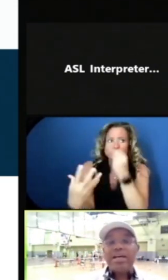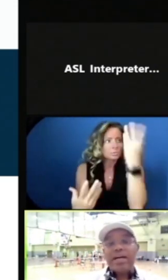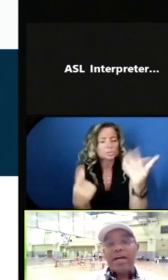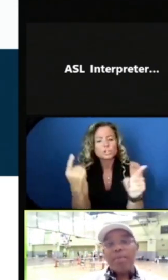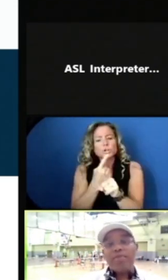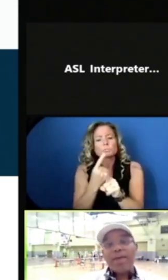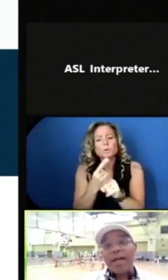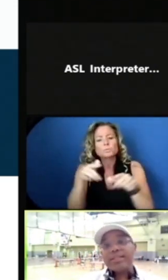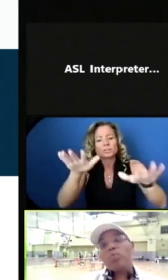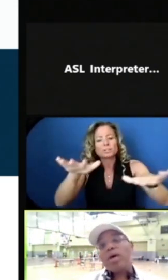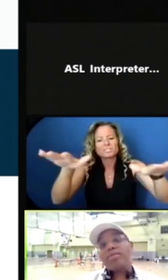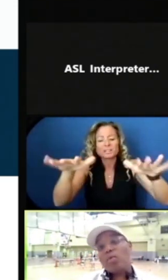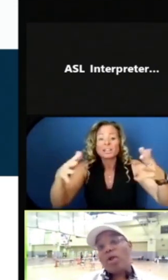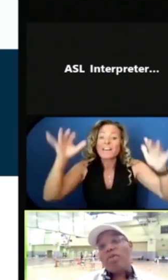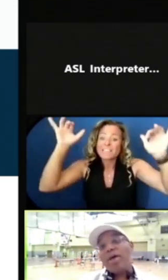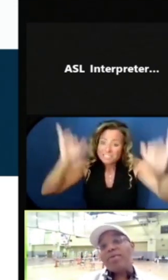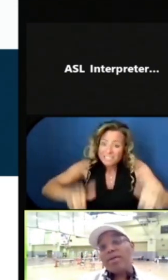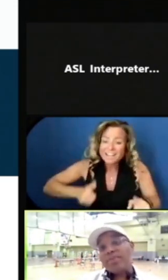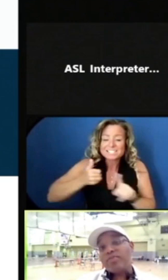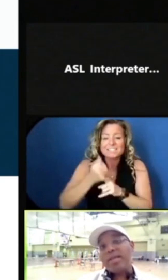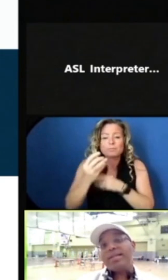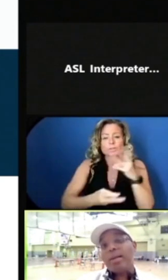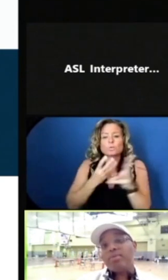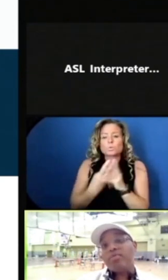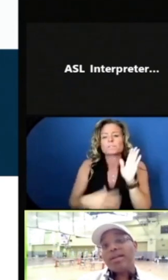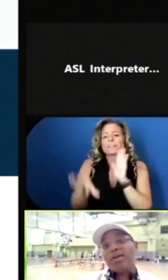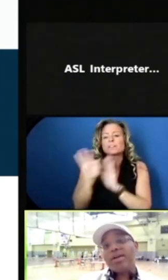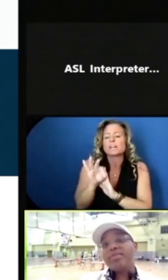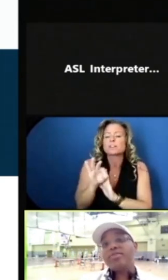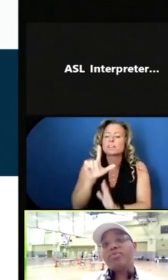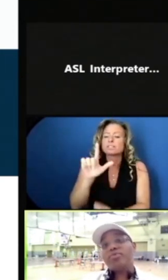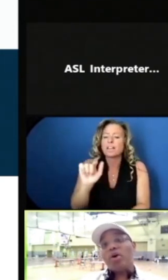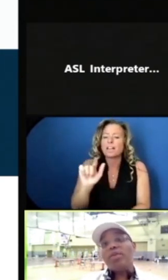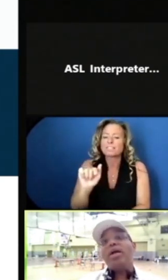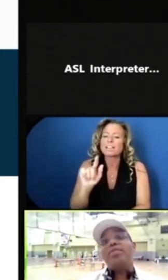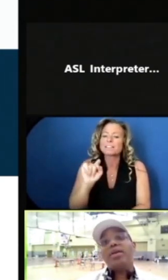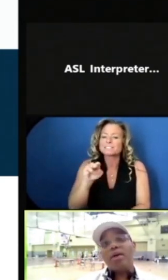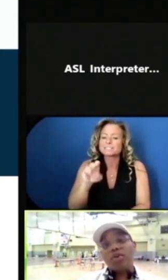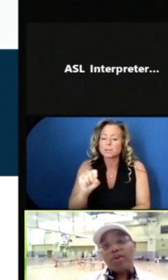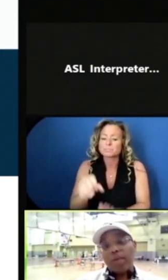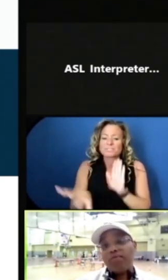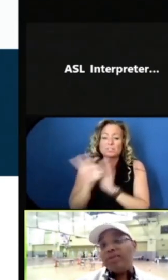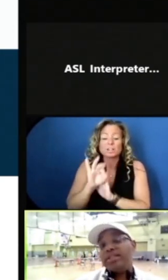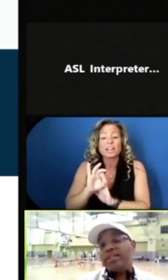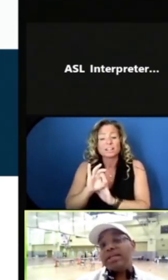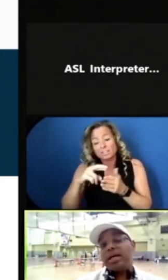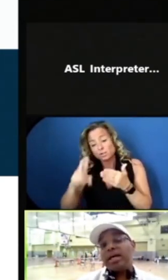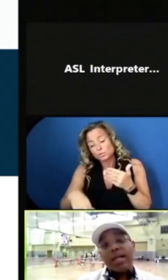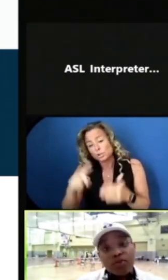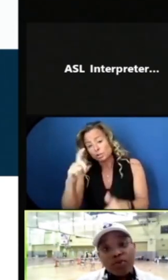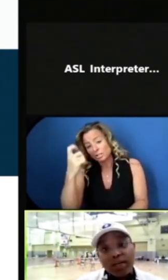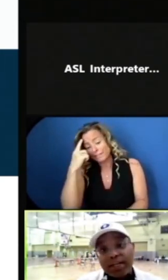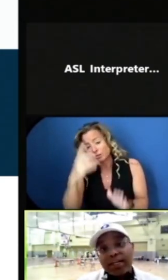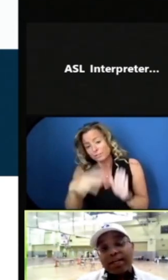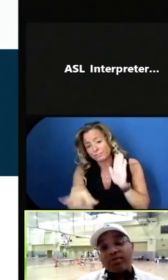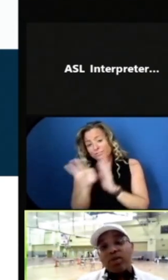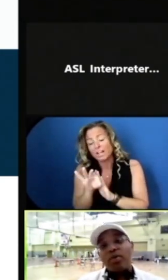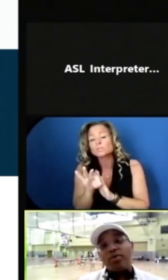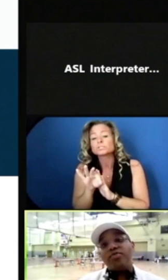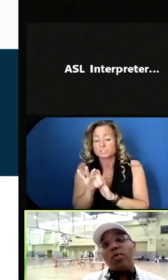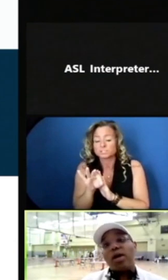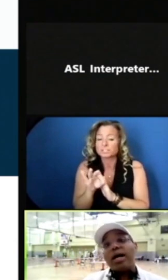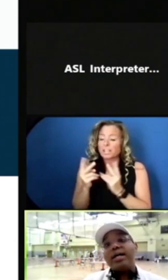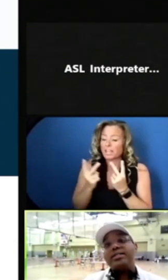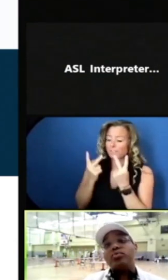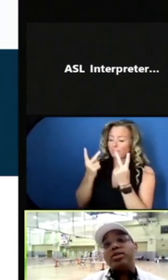jurisdictions. That's what the world found out. That's what the LA Times found out. And as a result, the governor came and visited Kedren and saw